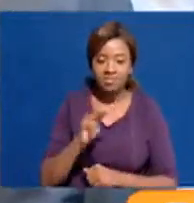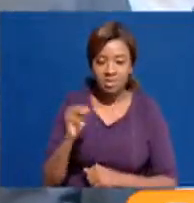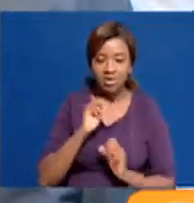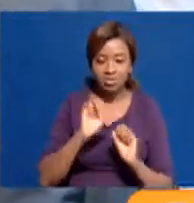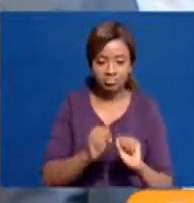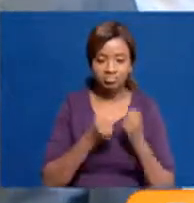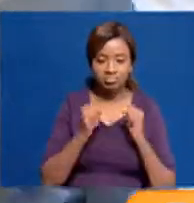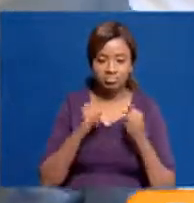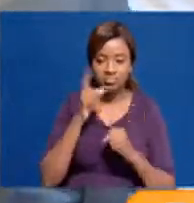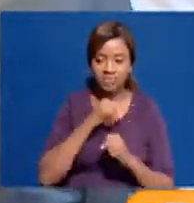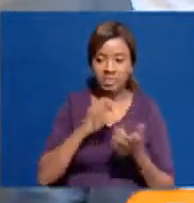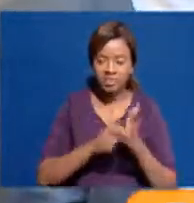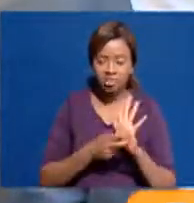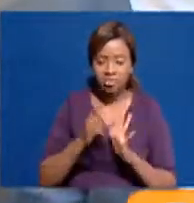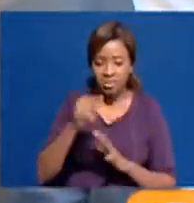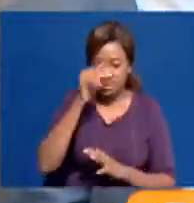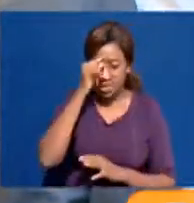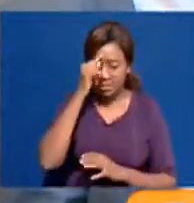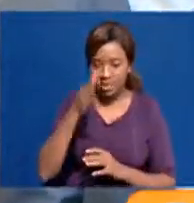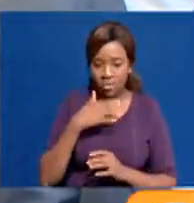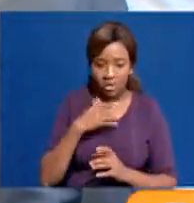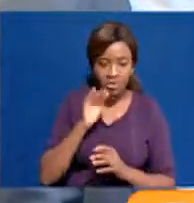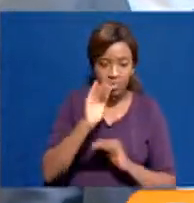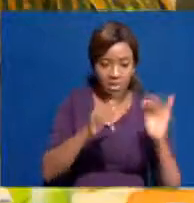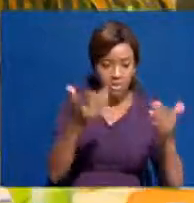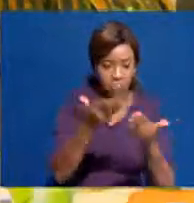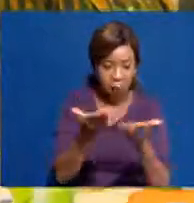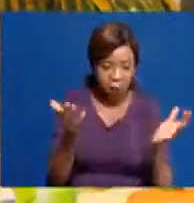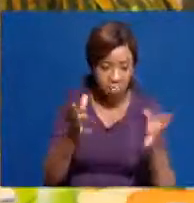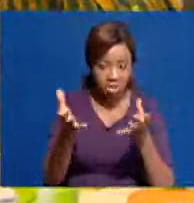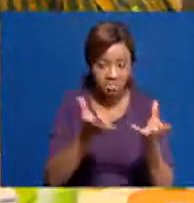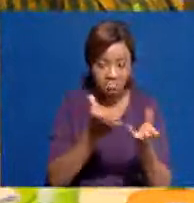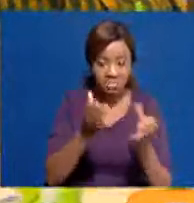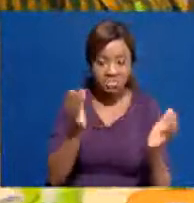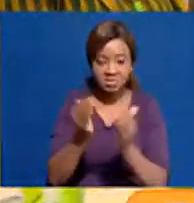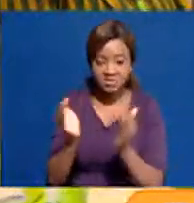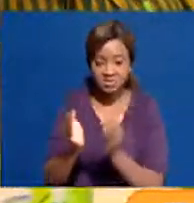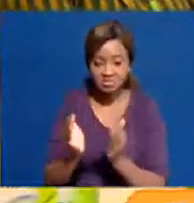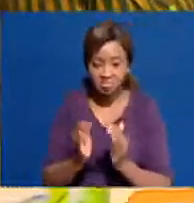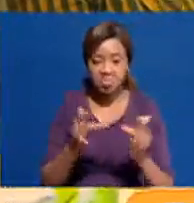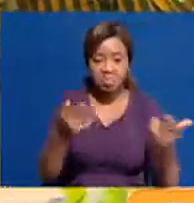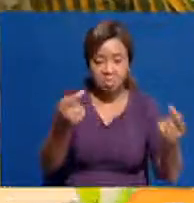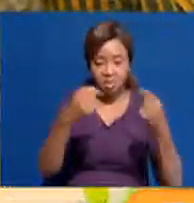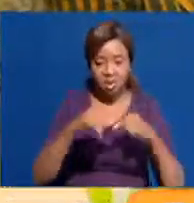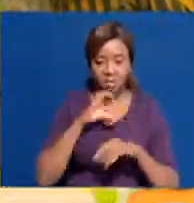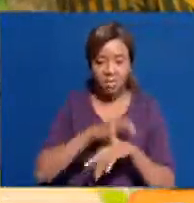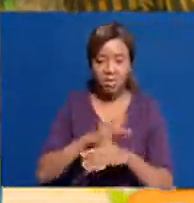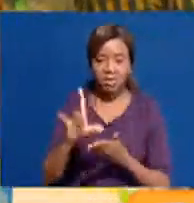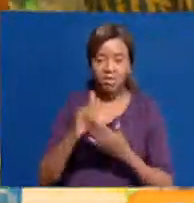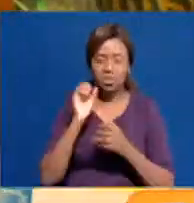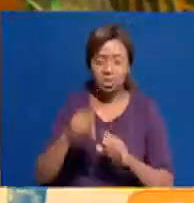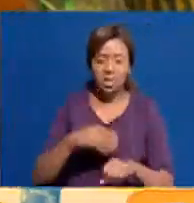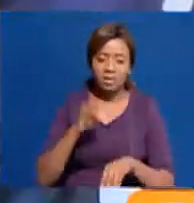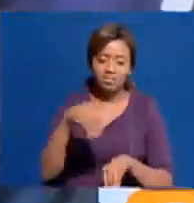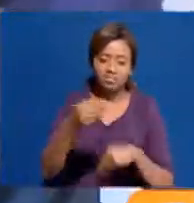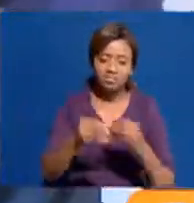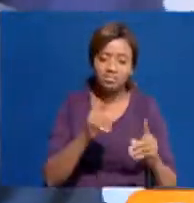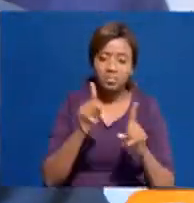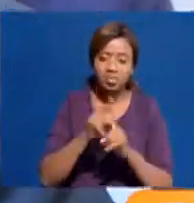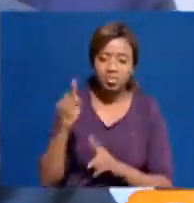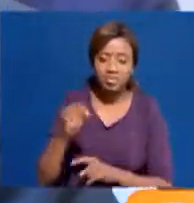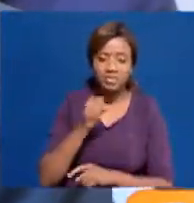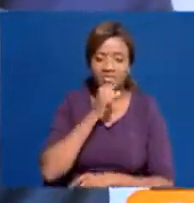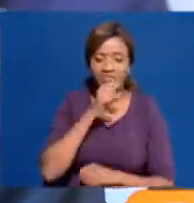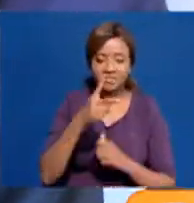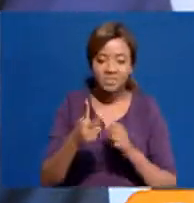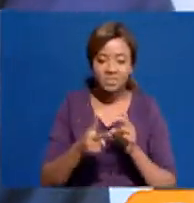government seeks to expand the kitty to SMEs with a limit of 2.5 million shillings to businesses in the second phase. Chelugui was speaking during the 52nd